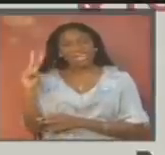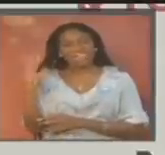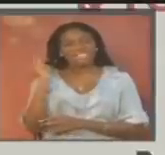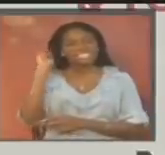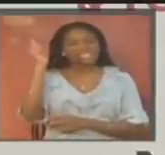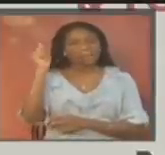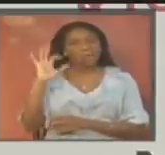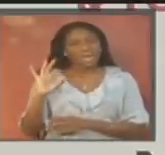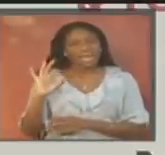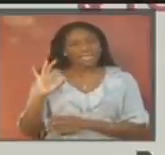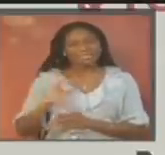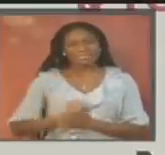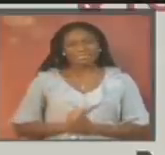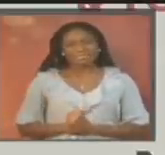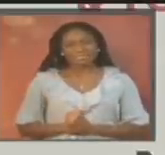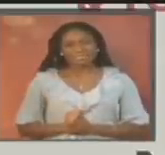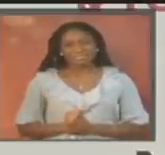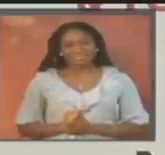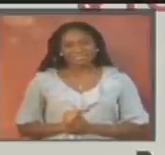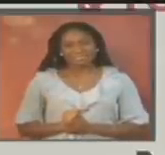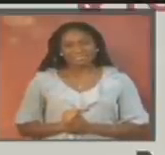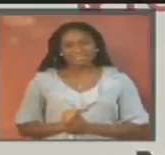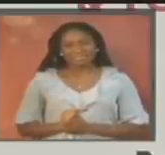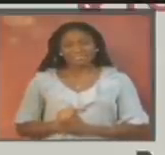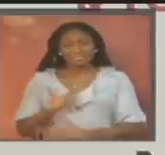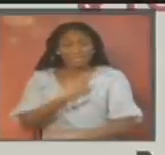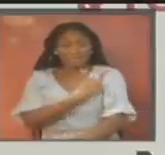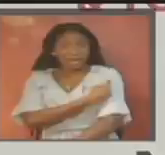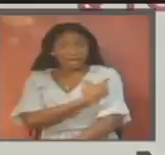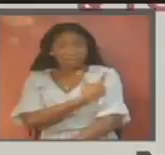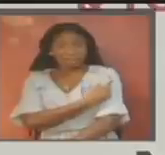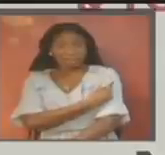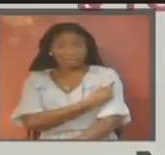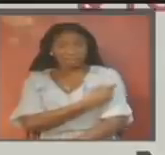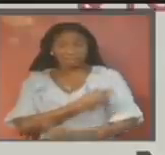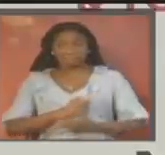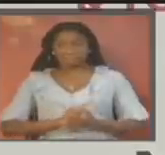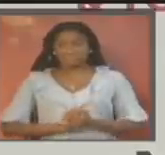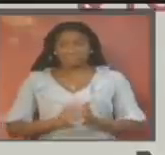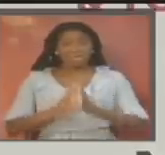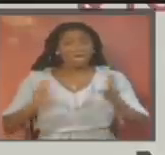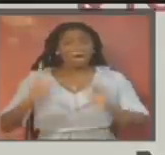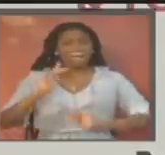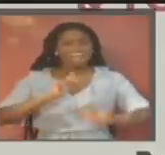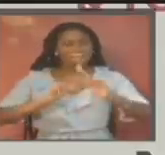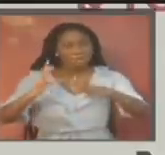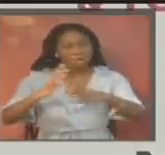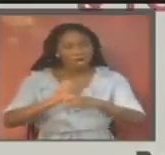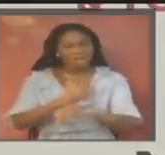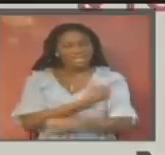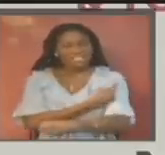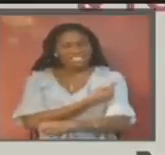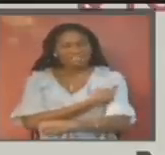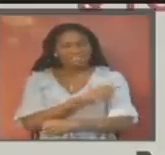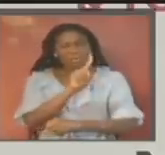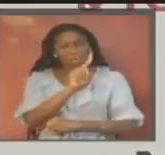9. Just to break down further the vaccination drive so far, total persons vaccinated